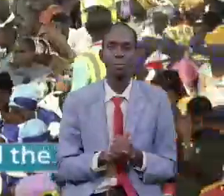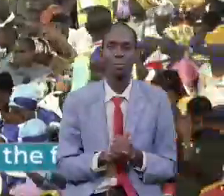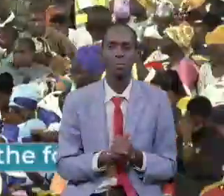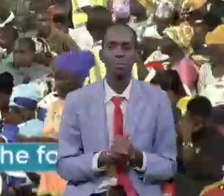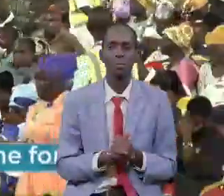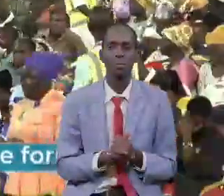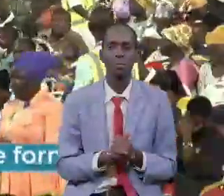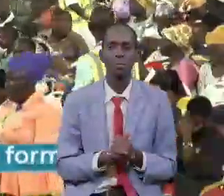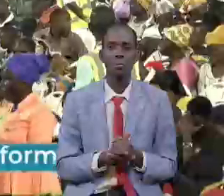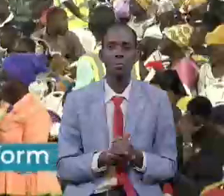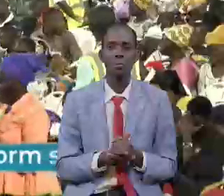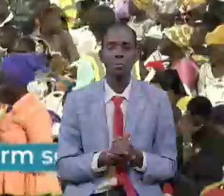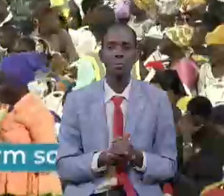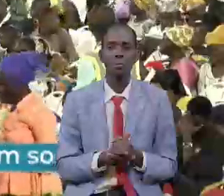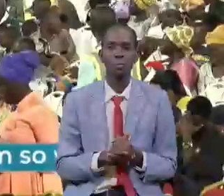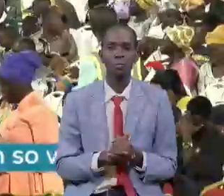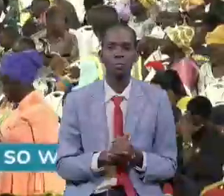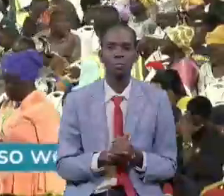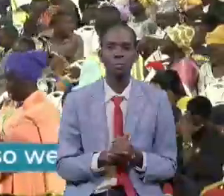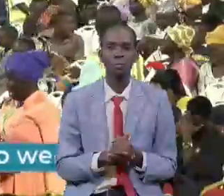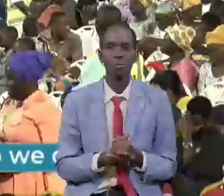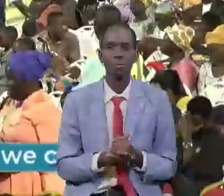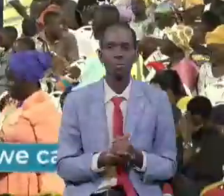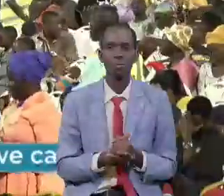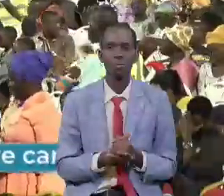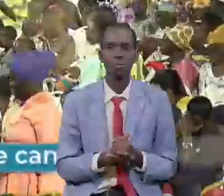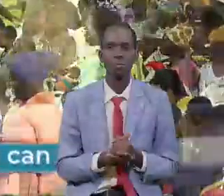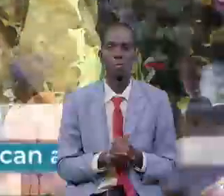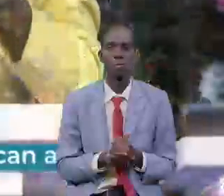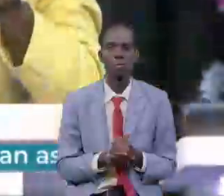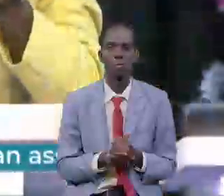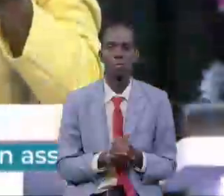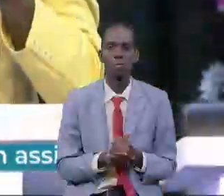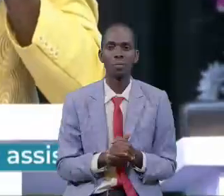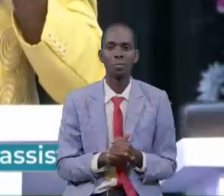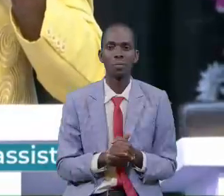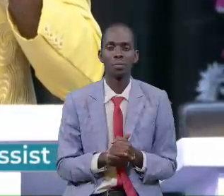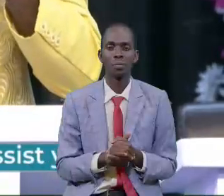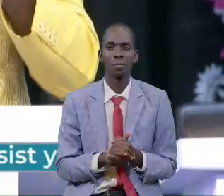The red stand. Counselors, let's be fast.